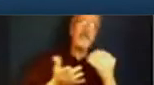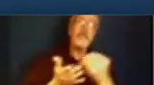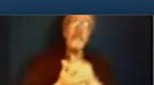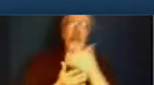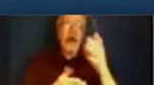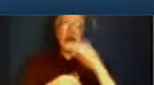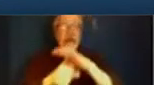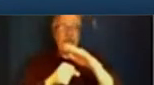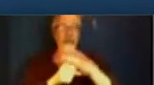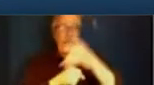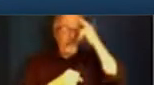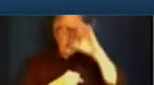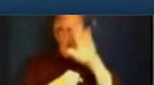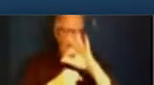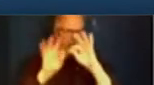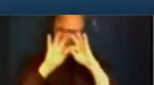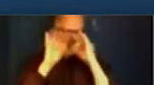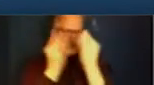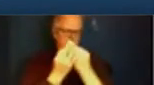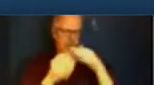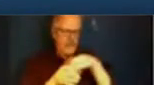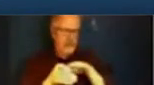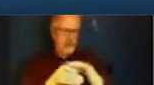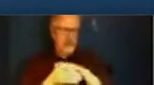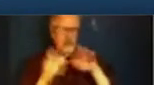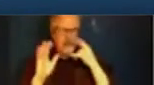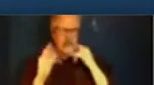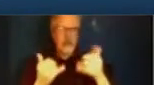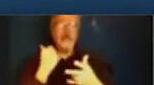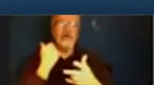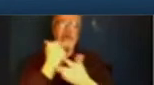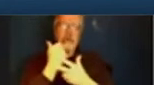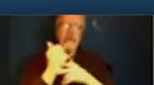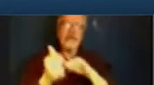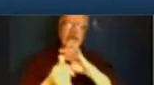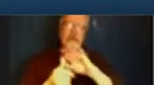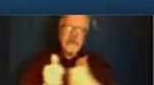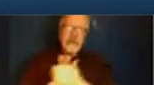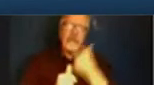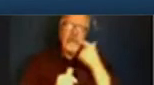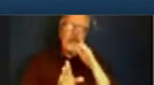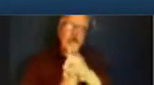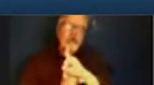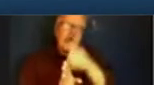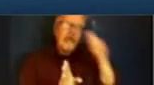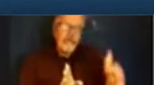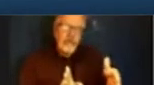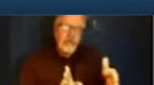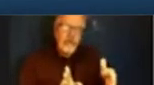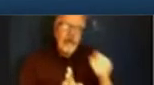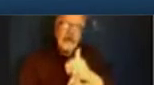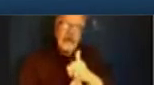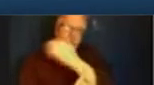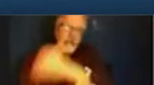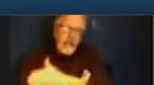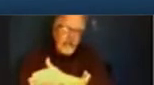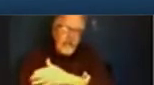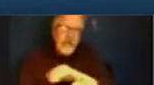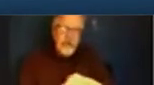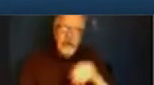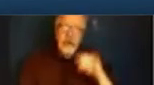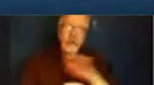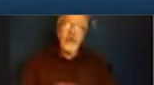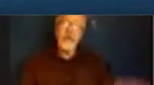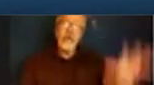right now and save some for your neighbors. We are dealing with a supply chain issue here nationwide on these at-home